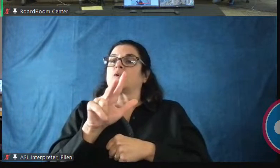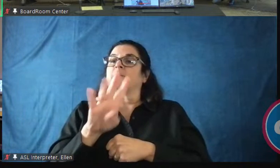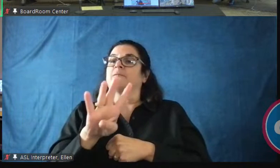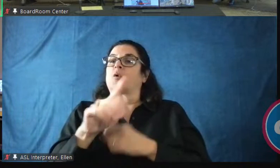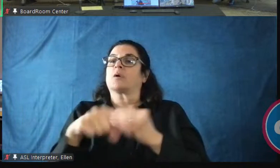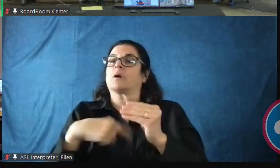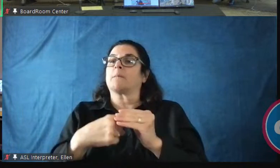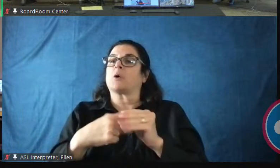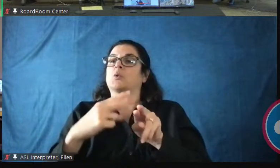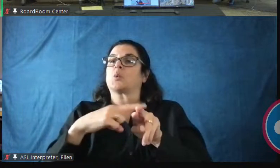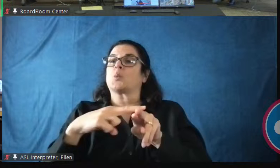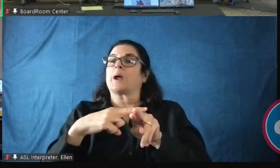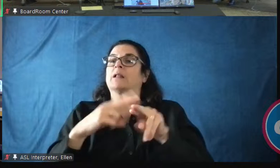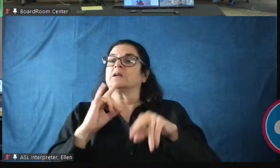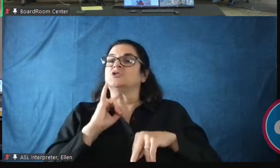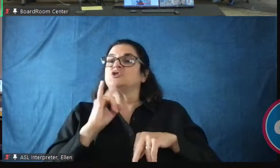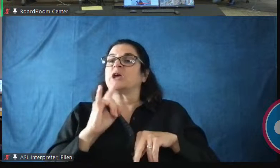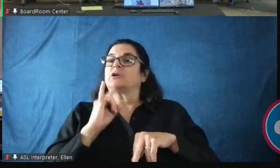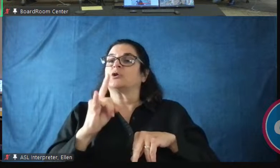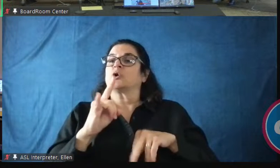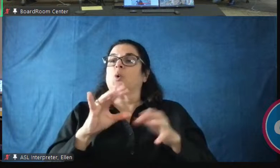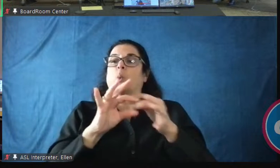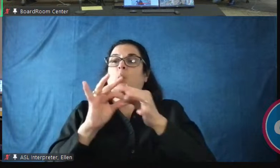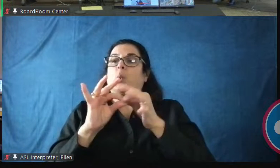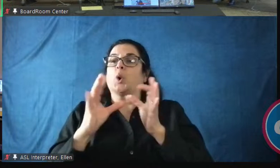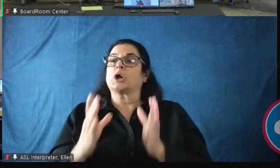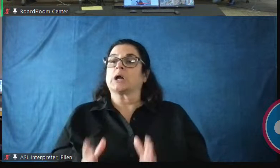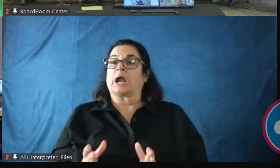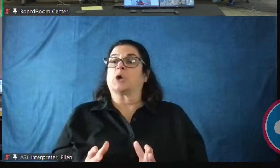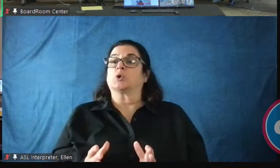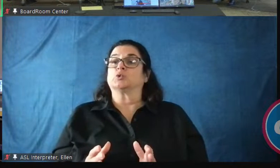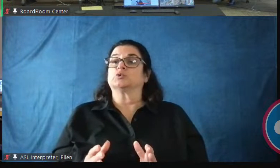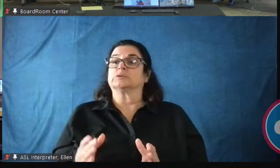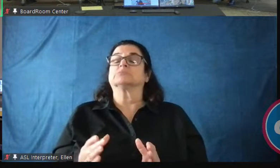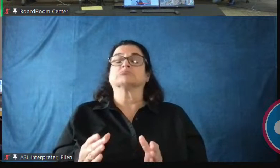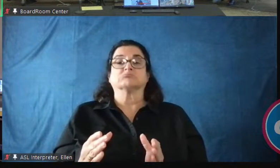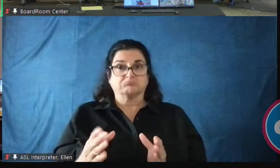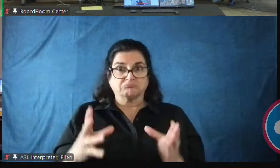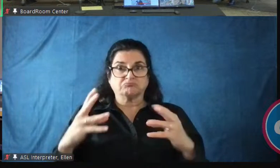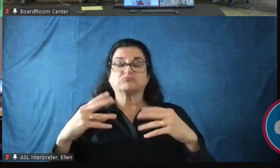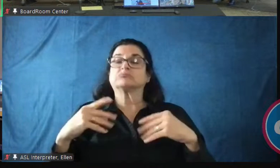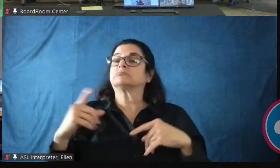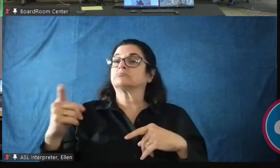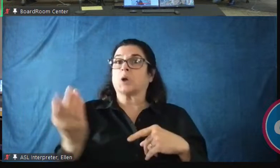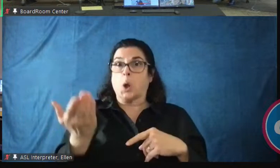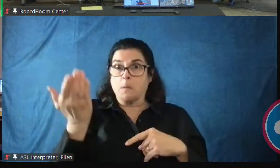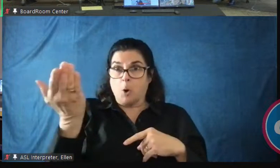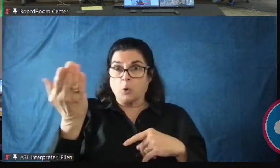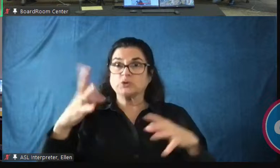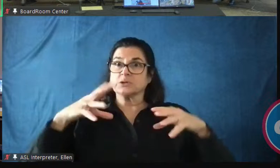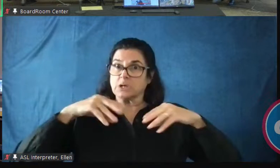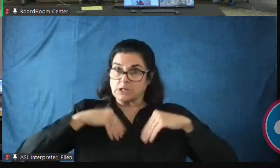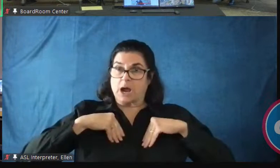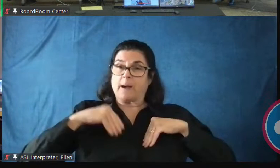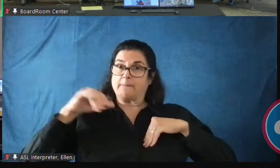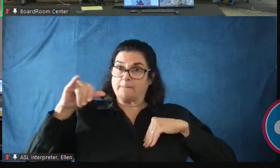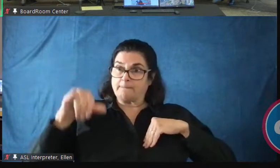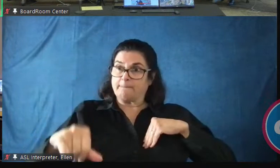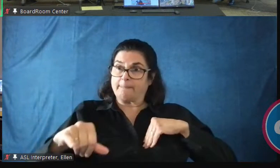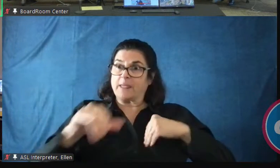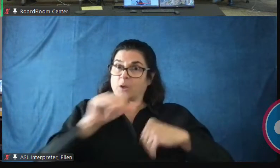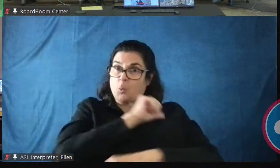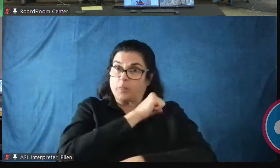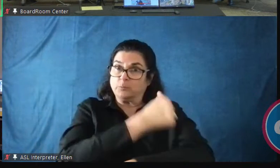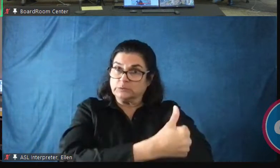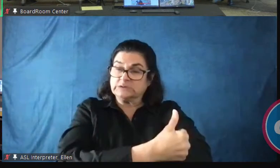janitors and coordinators. Thank you, Kent. May I have a motion to adopt the ordinance authorizing the execution of a collective bargaining